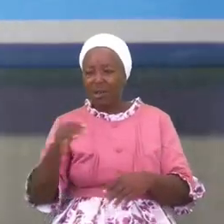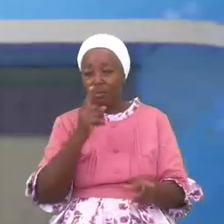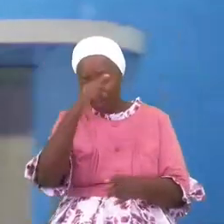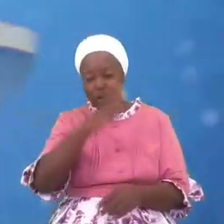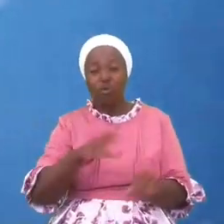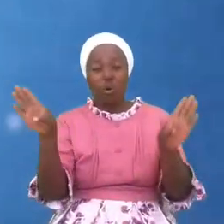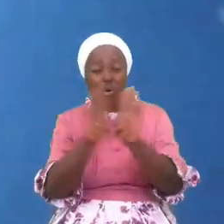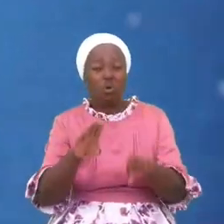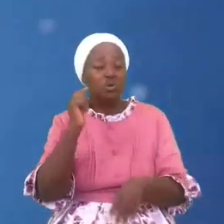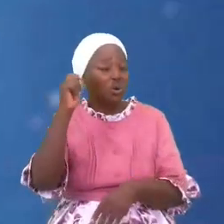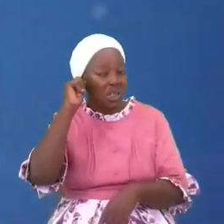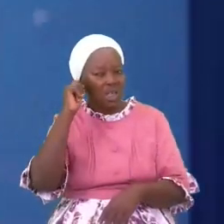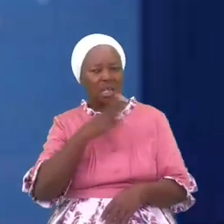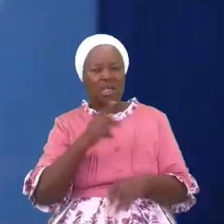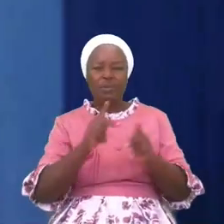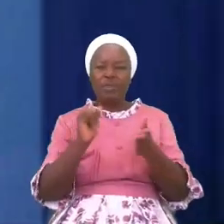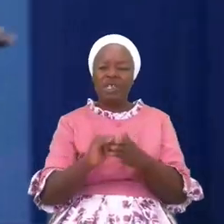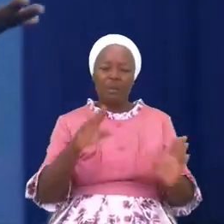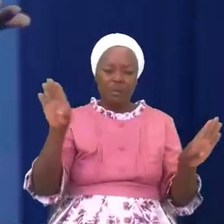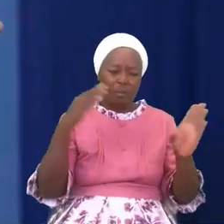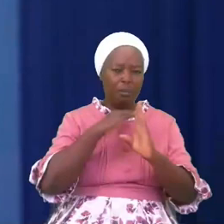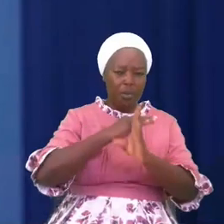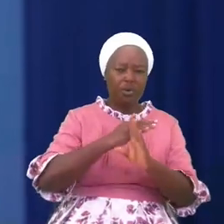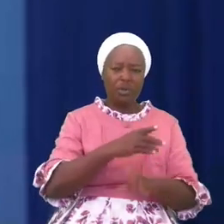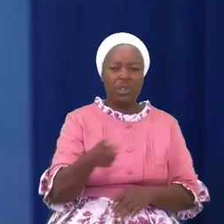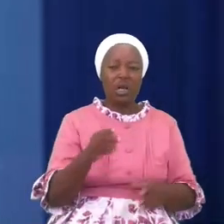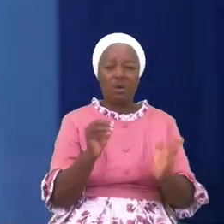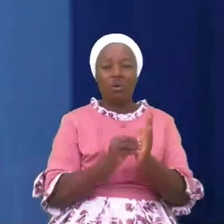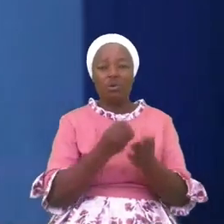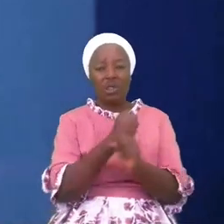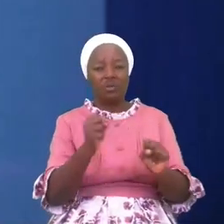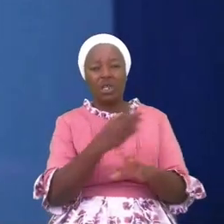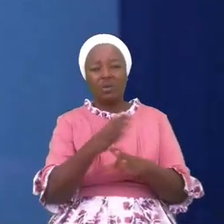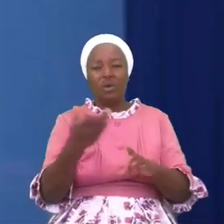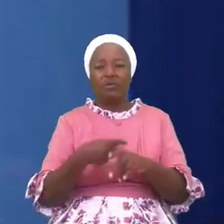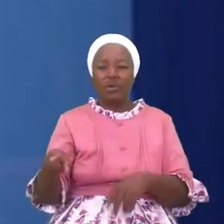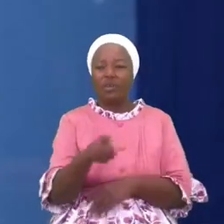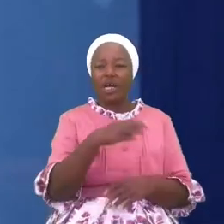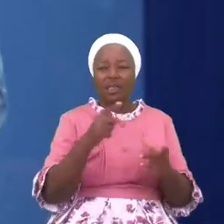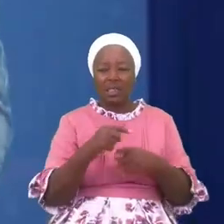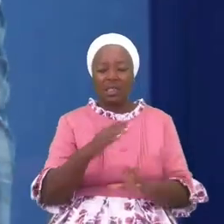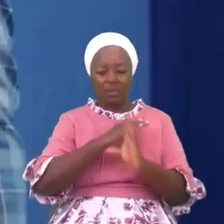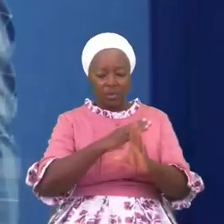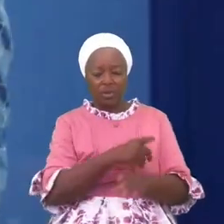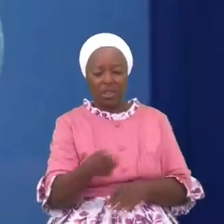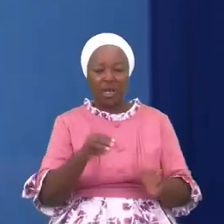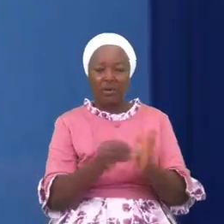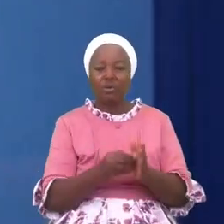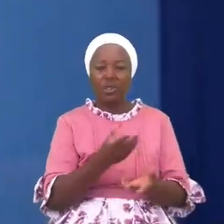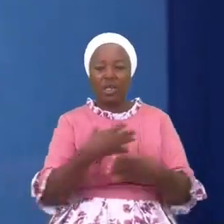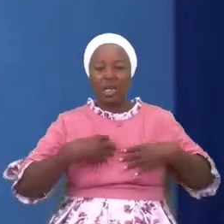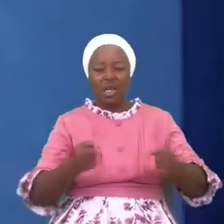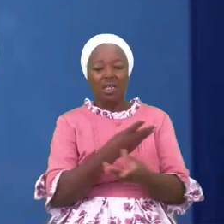them, and they block their own healing, deliverance, wonders away from them because they